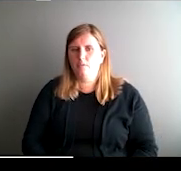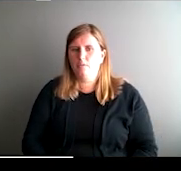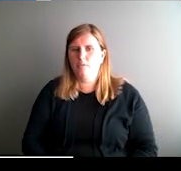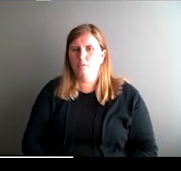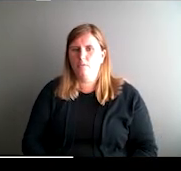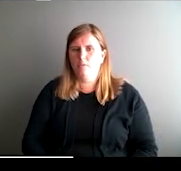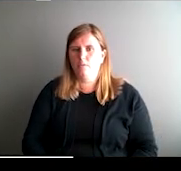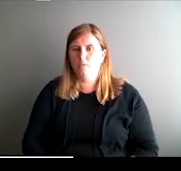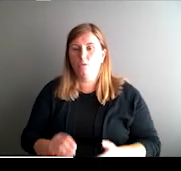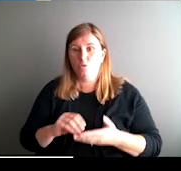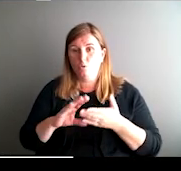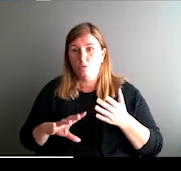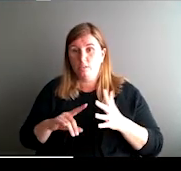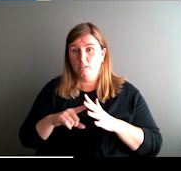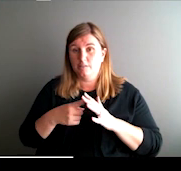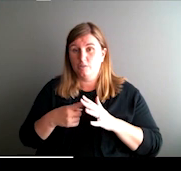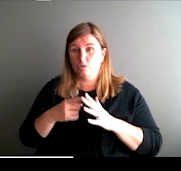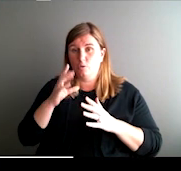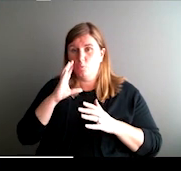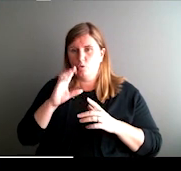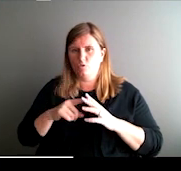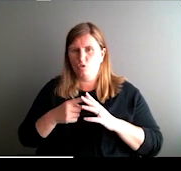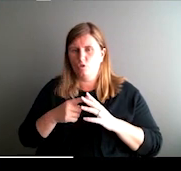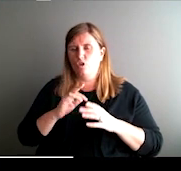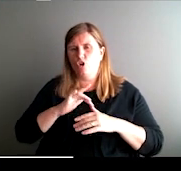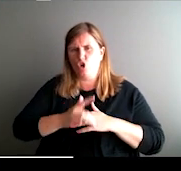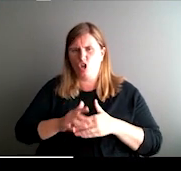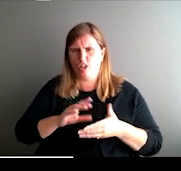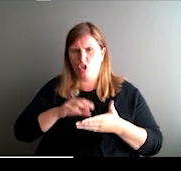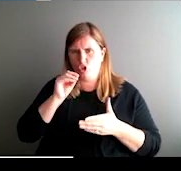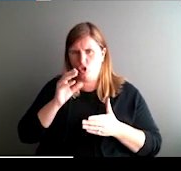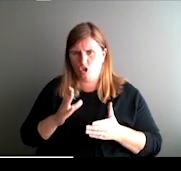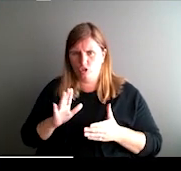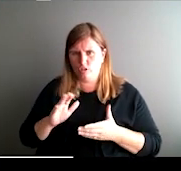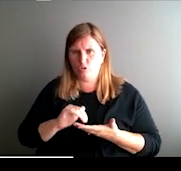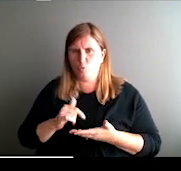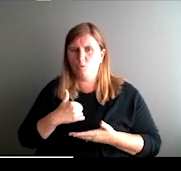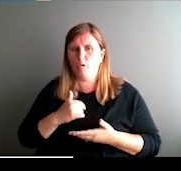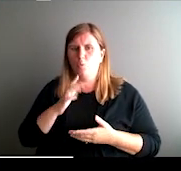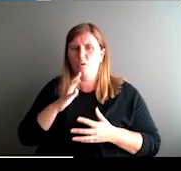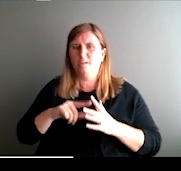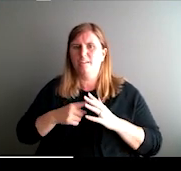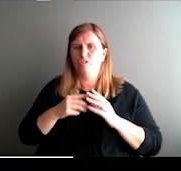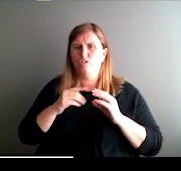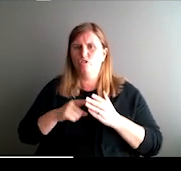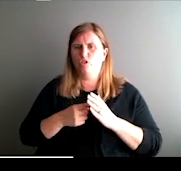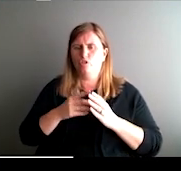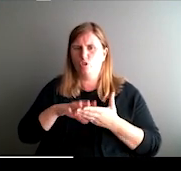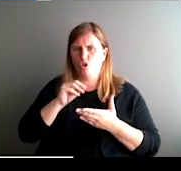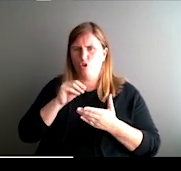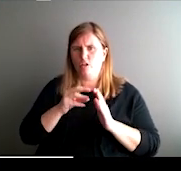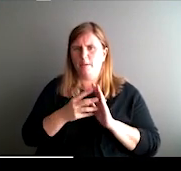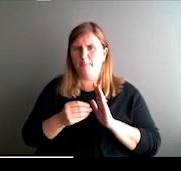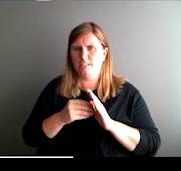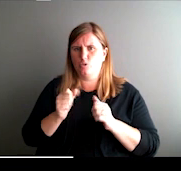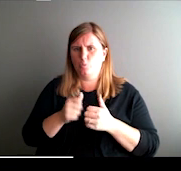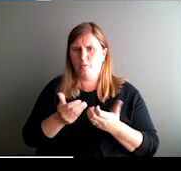Students initially will start, or early learners, excuse me, will initially start to learn imitation with